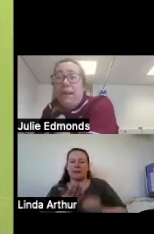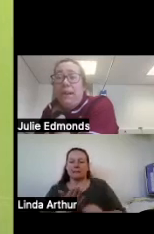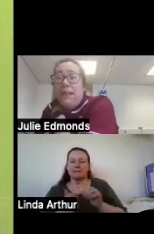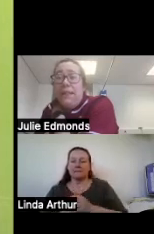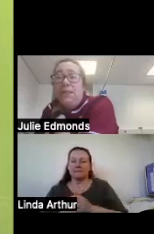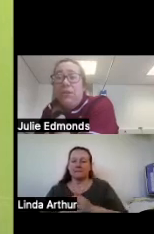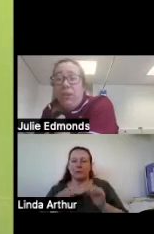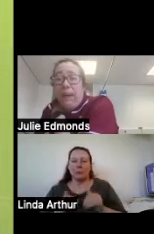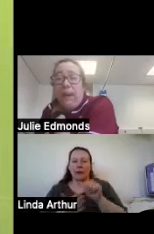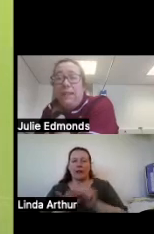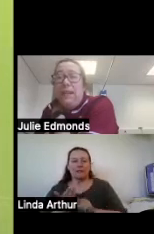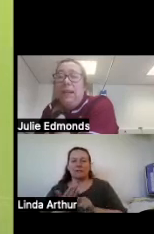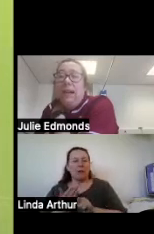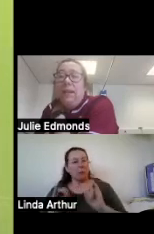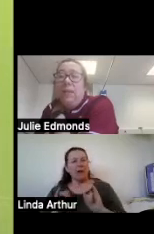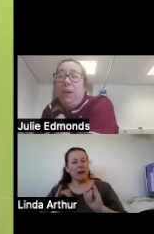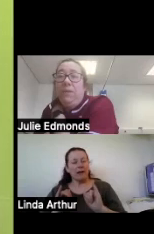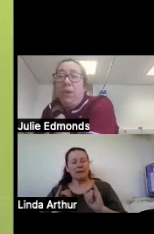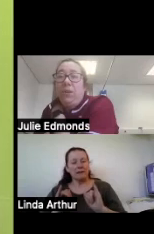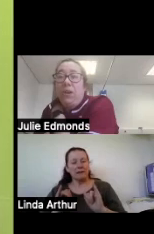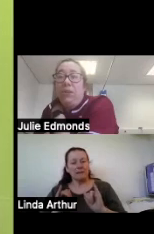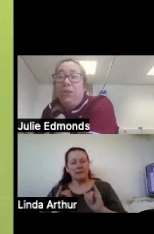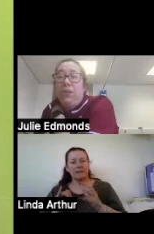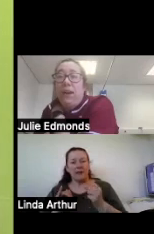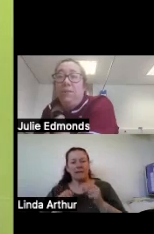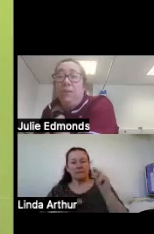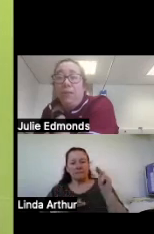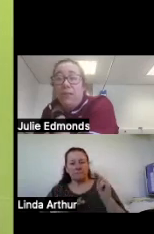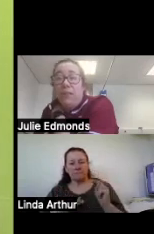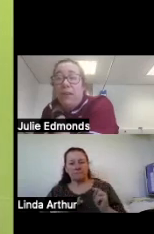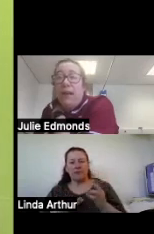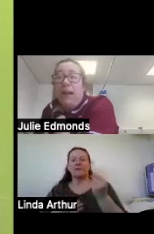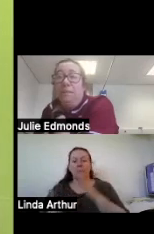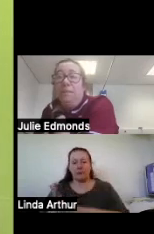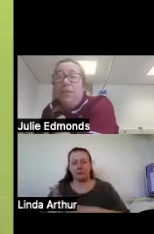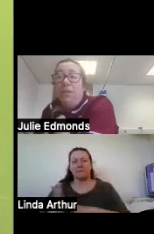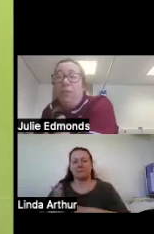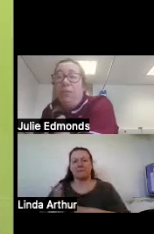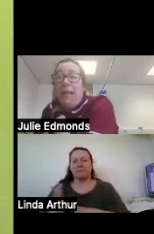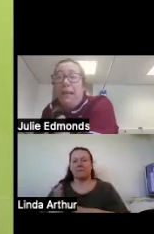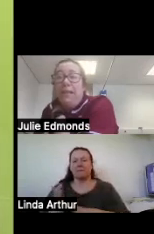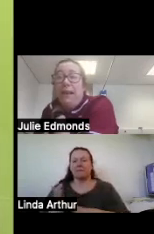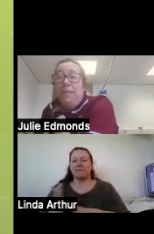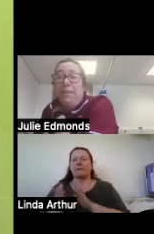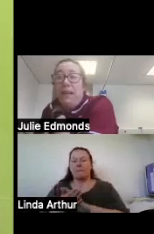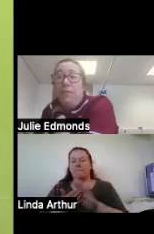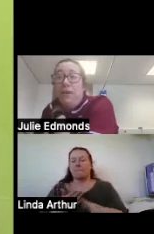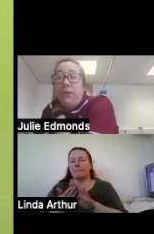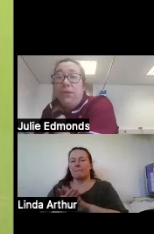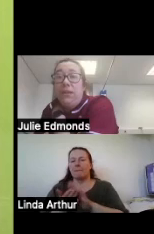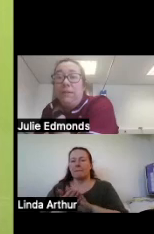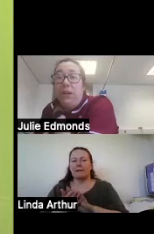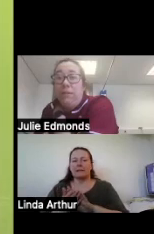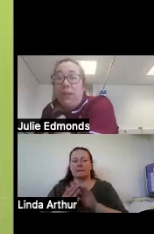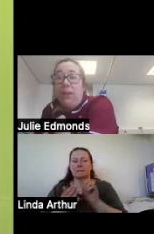Our waiting list isn't too bad. We've got it down to a few months. So please take those